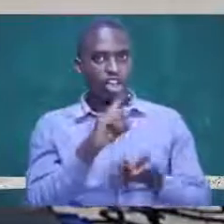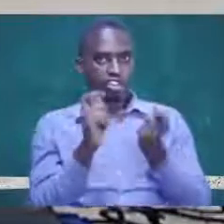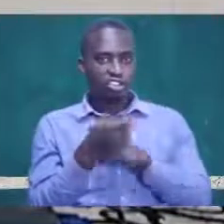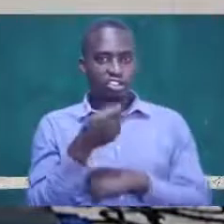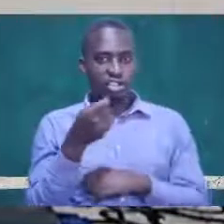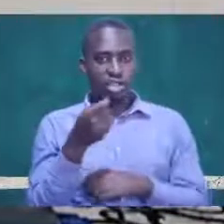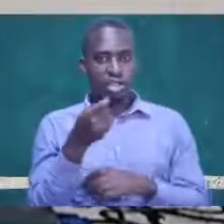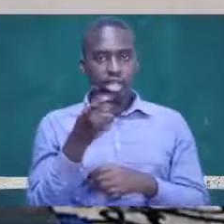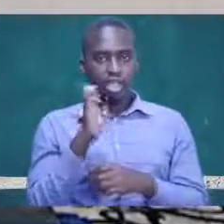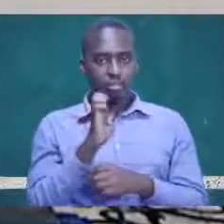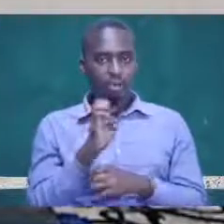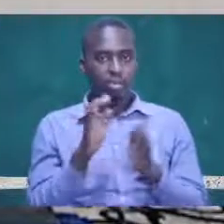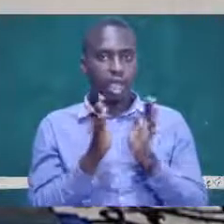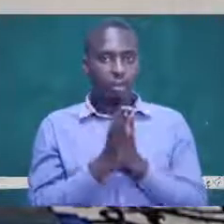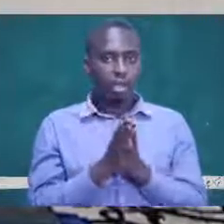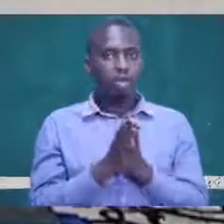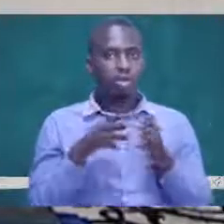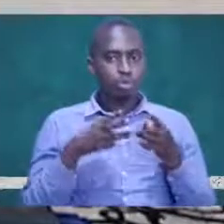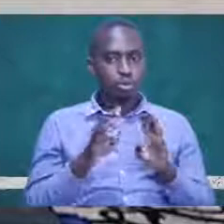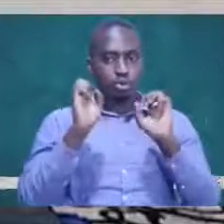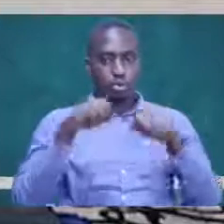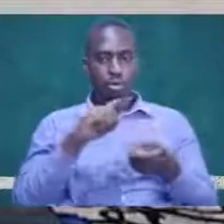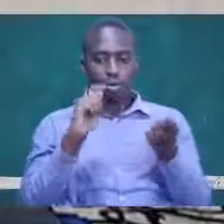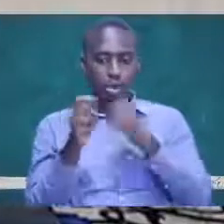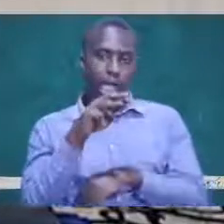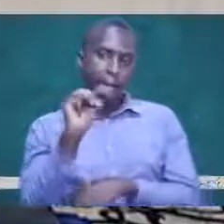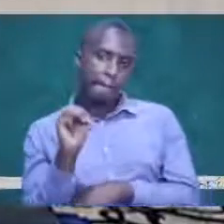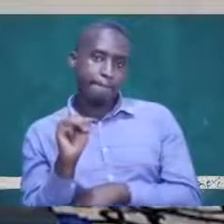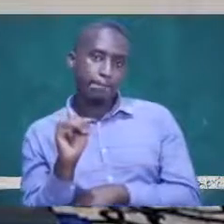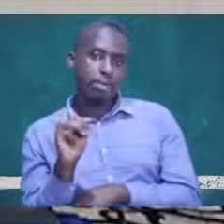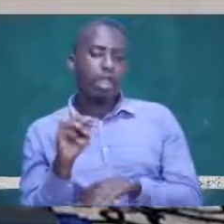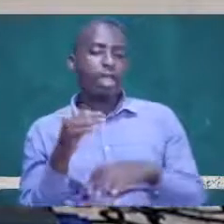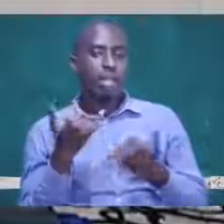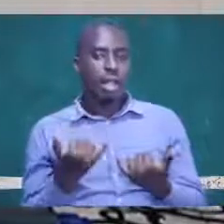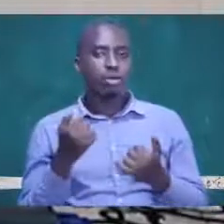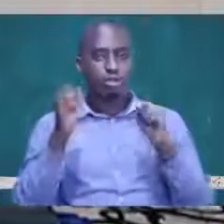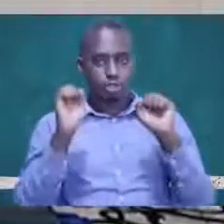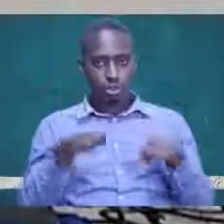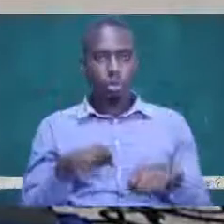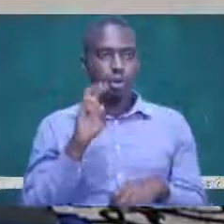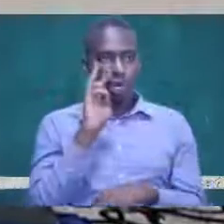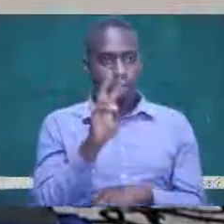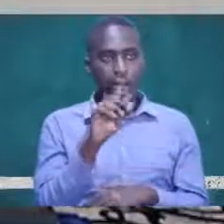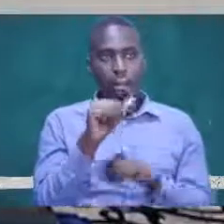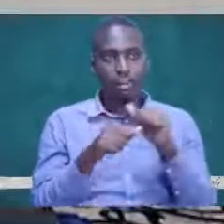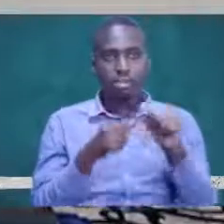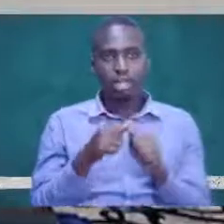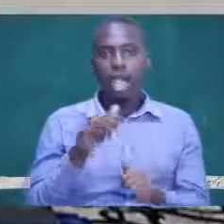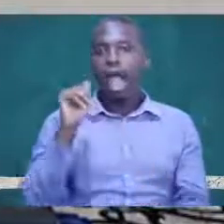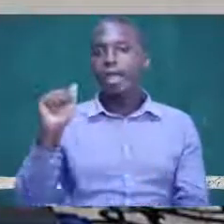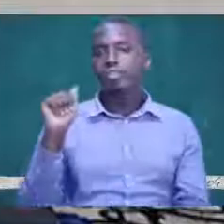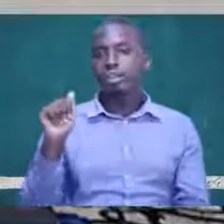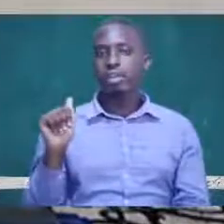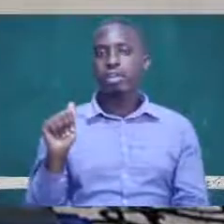expenditure and how we calculate the multiplier magnitude, now we can look at the